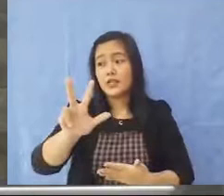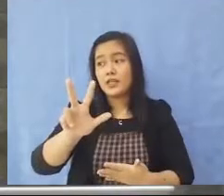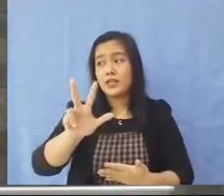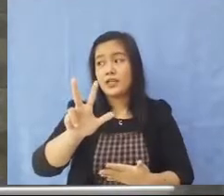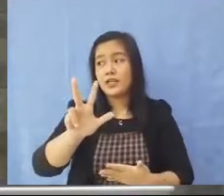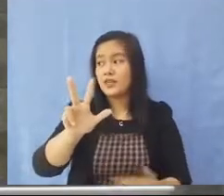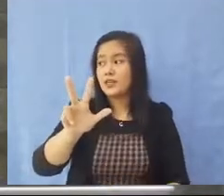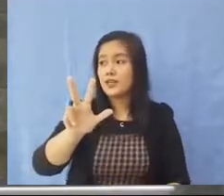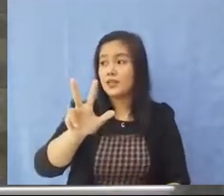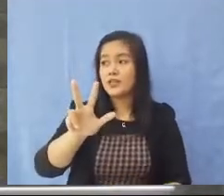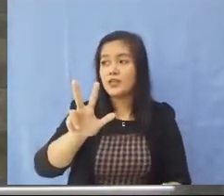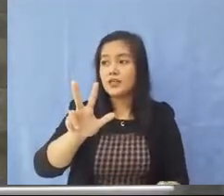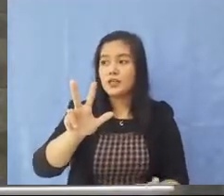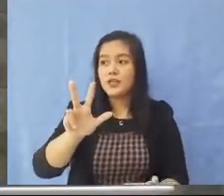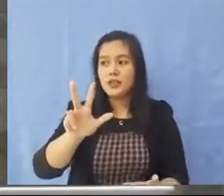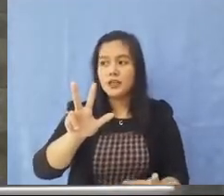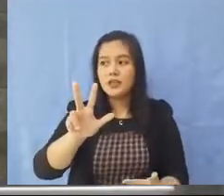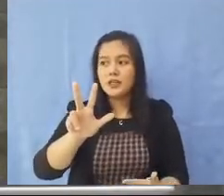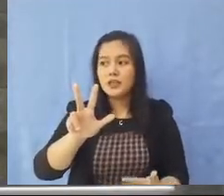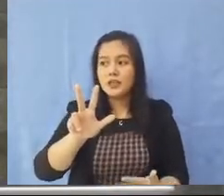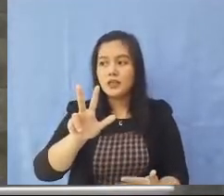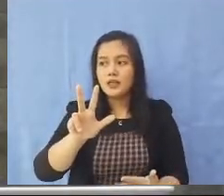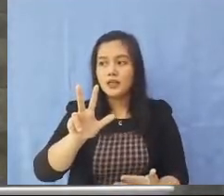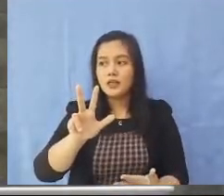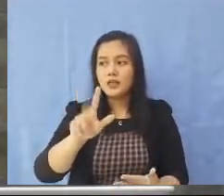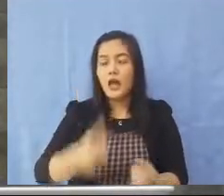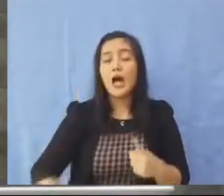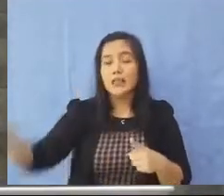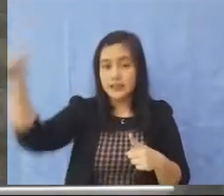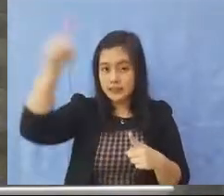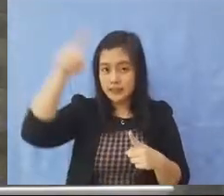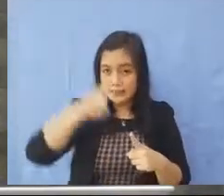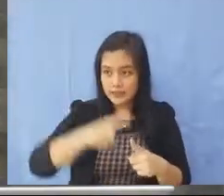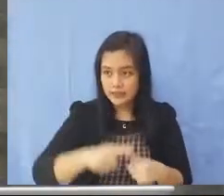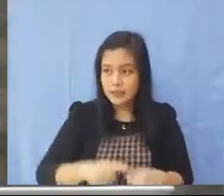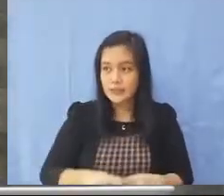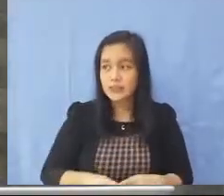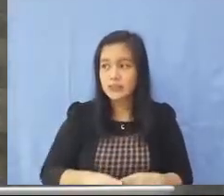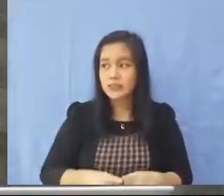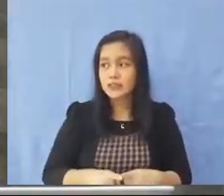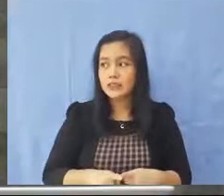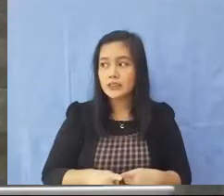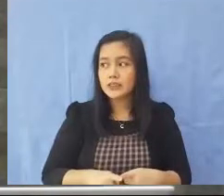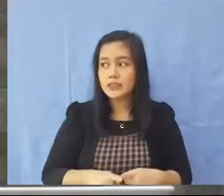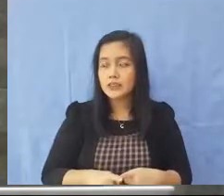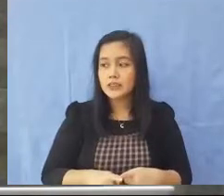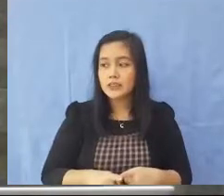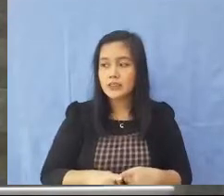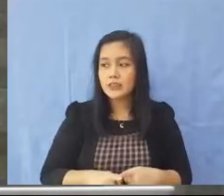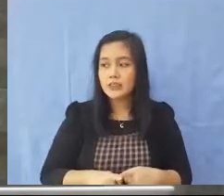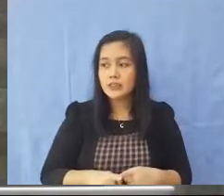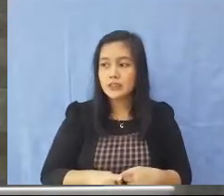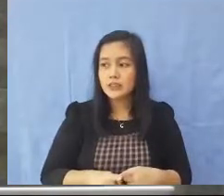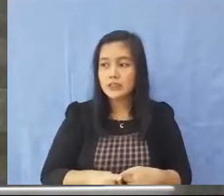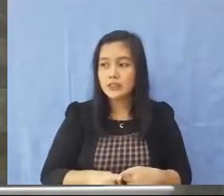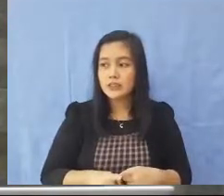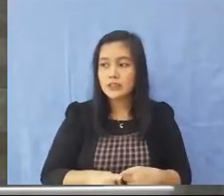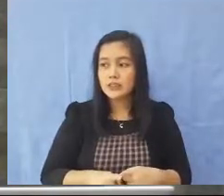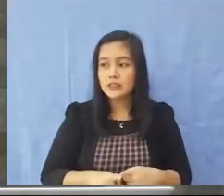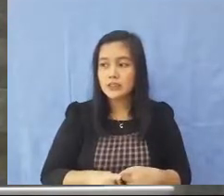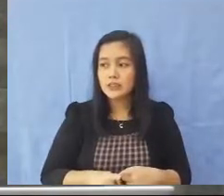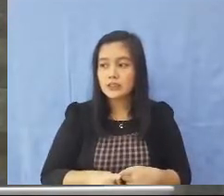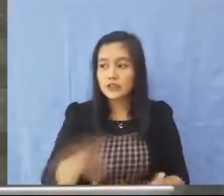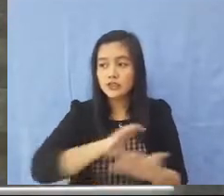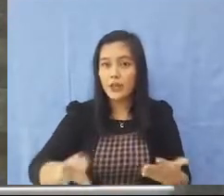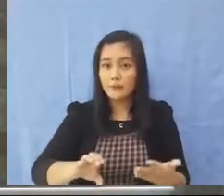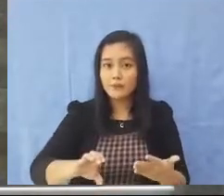of Genesis. And then hanggang sa dumating na po yan sa verse number 11. Hanggang dyan na